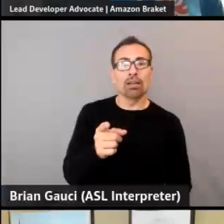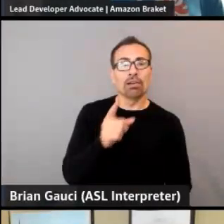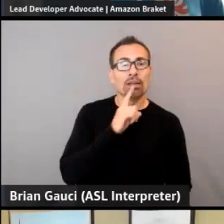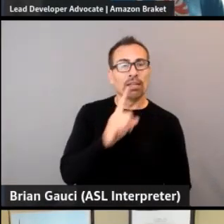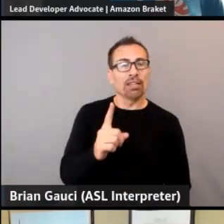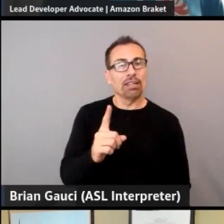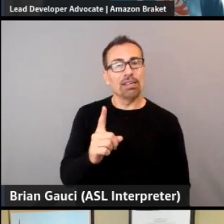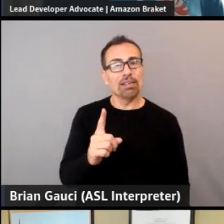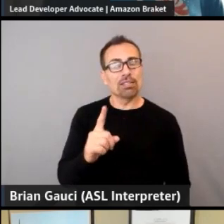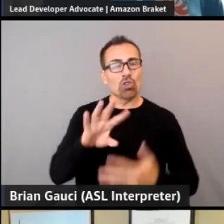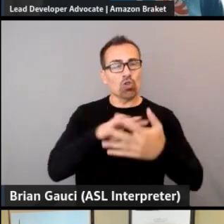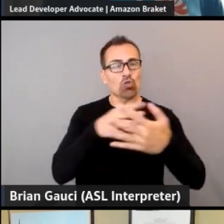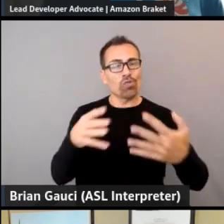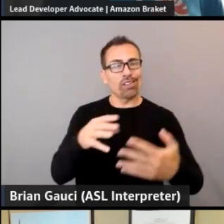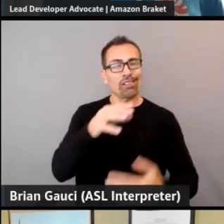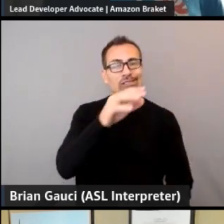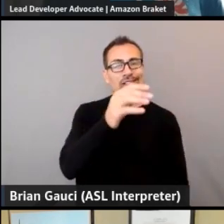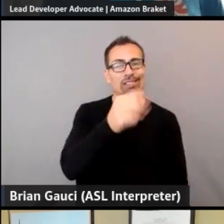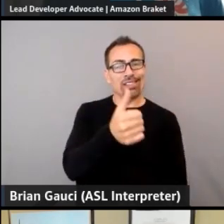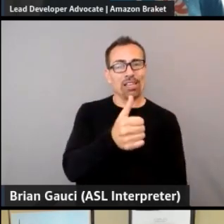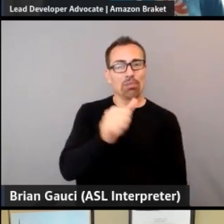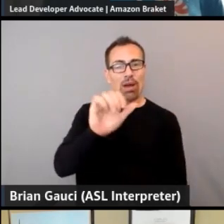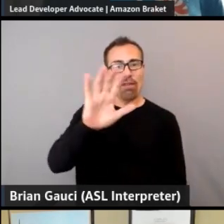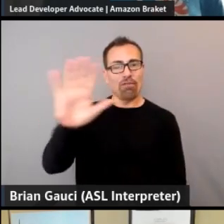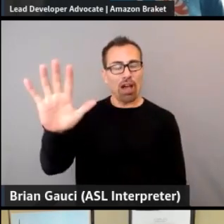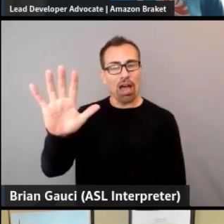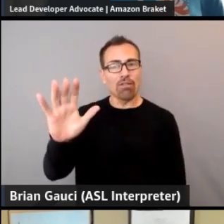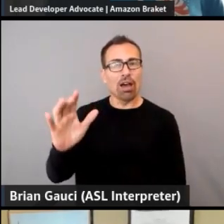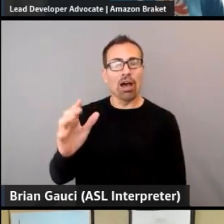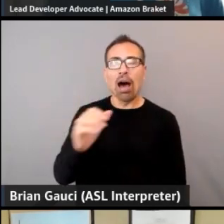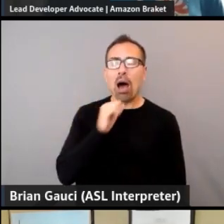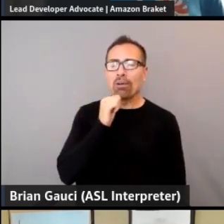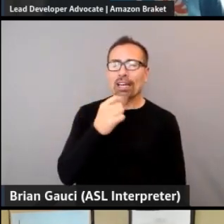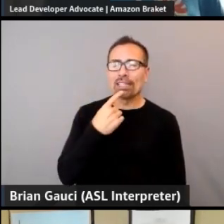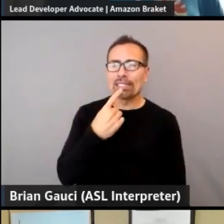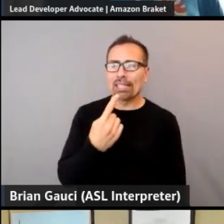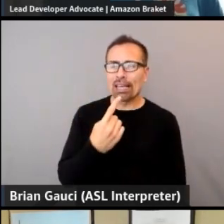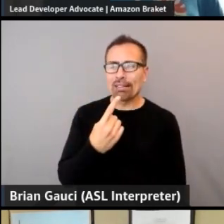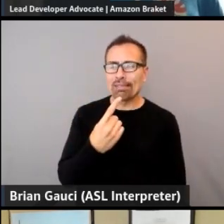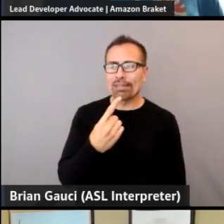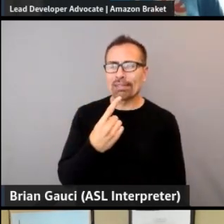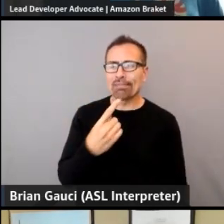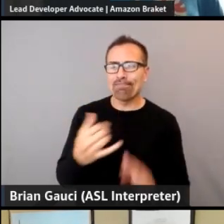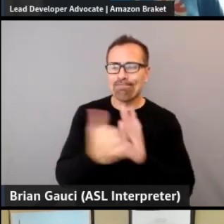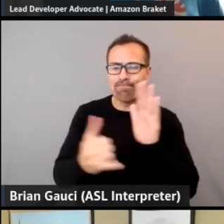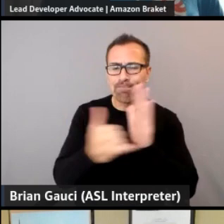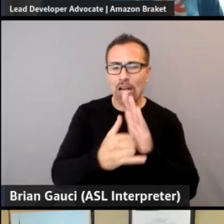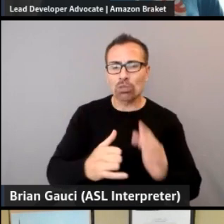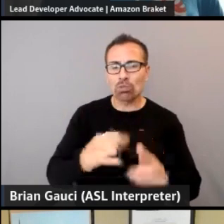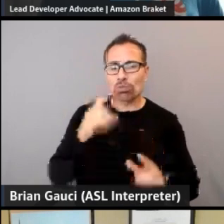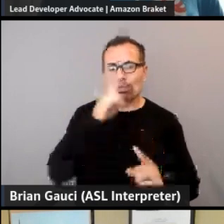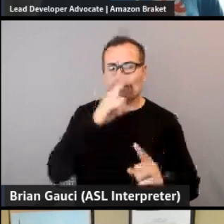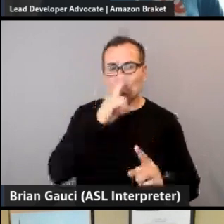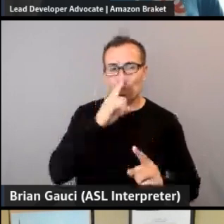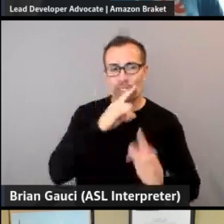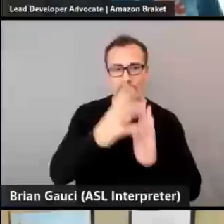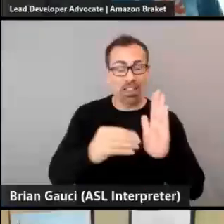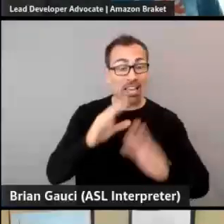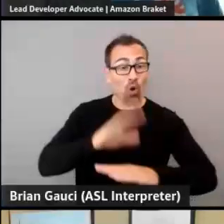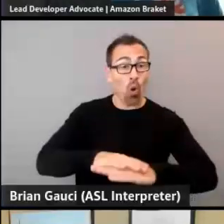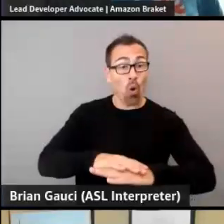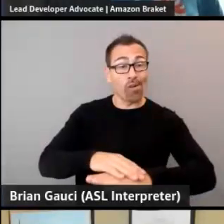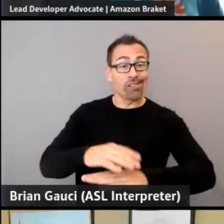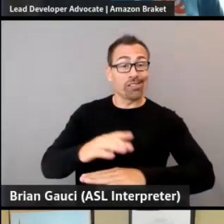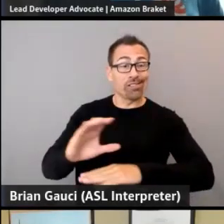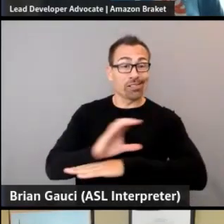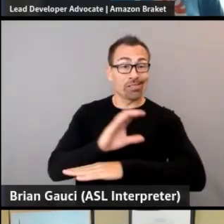10 by 5. And that I wouldn't go as far as saying it's impossible to simulate on my laptop, but it would be a much bigger effort, both in terms of the compute